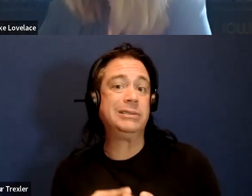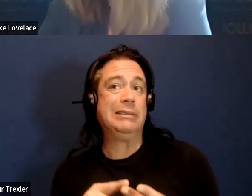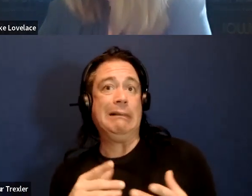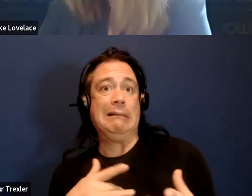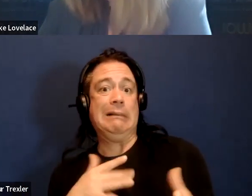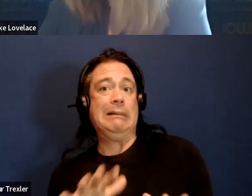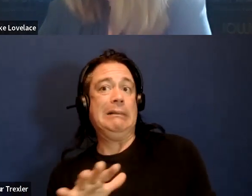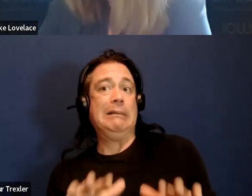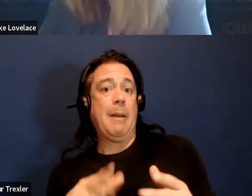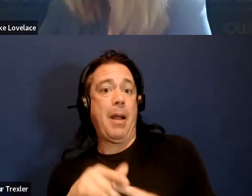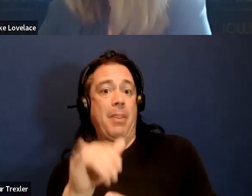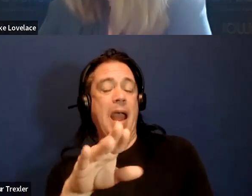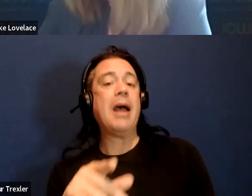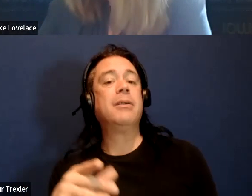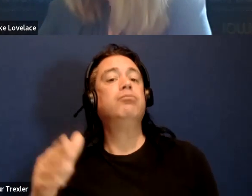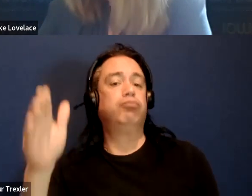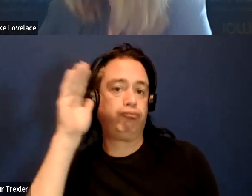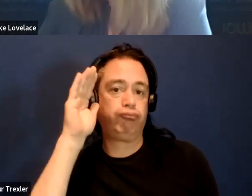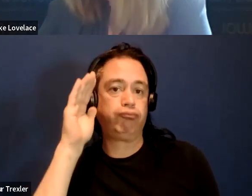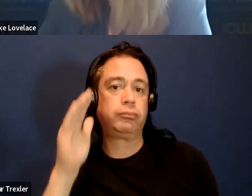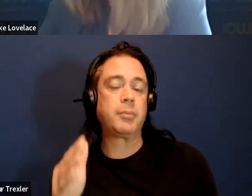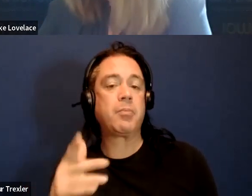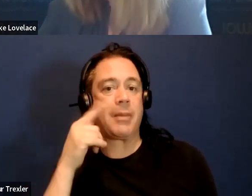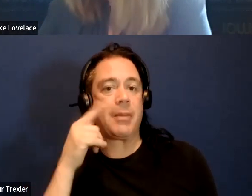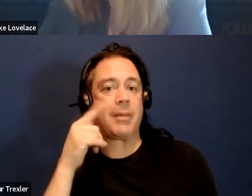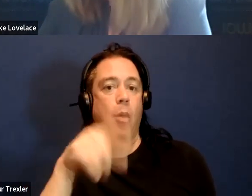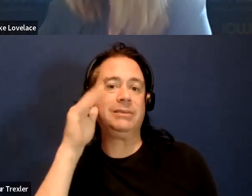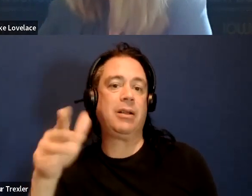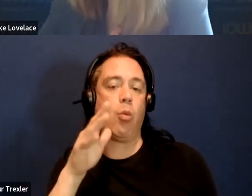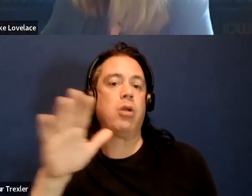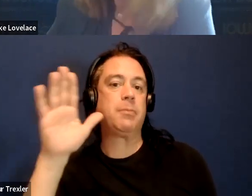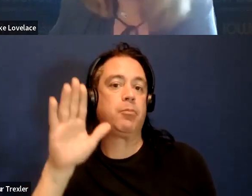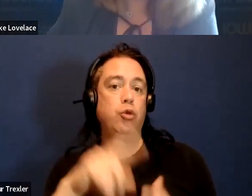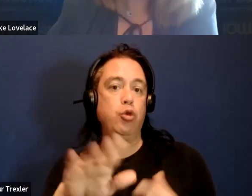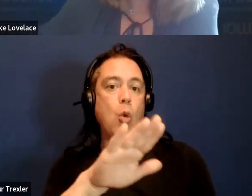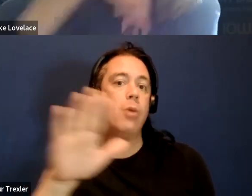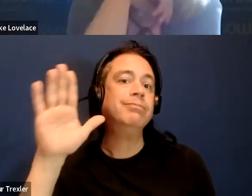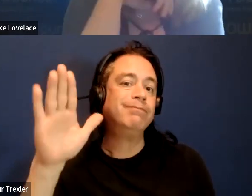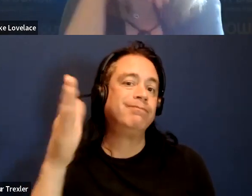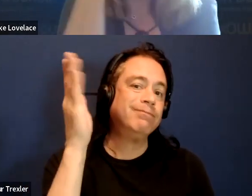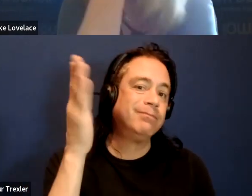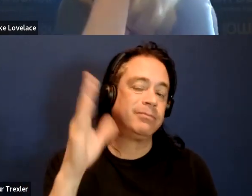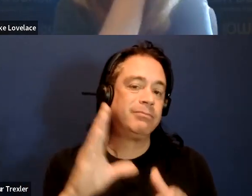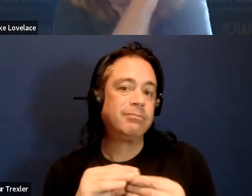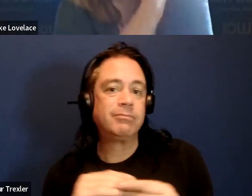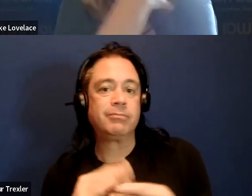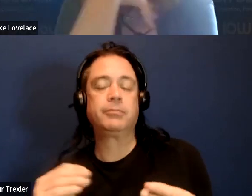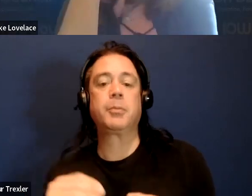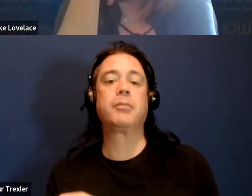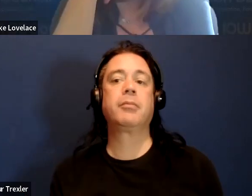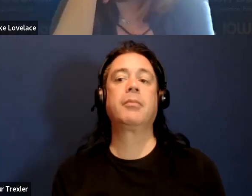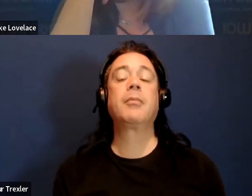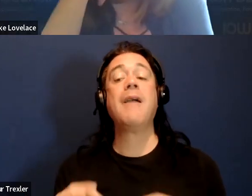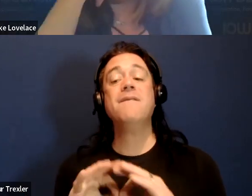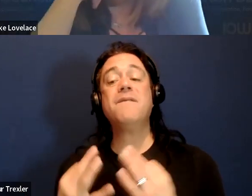to speak. I mean, they do hear from providers, but sometimes family members and individuals, it